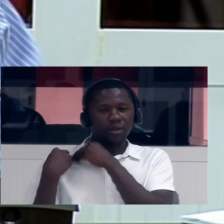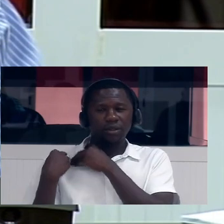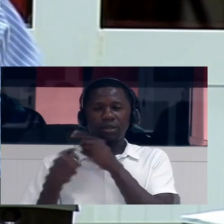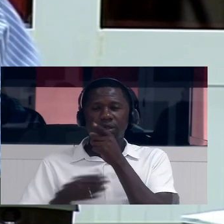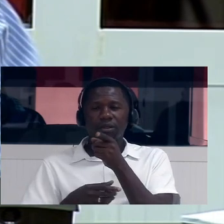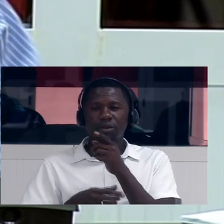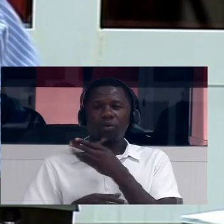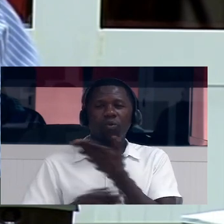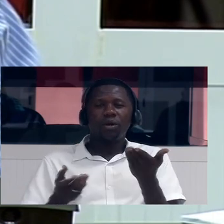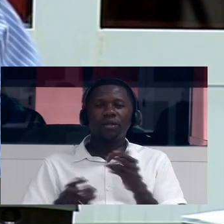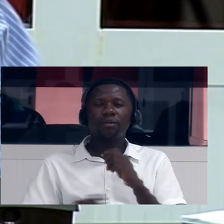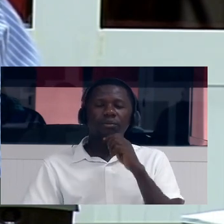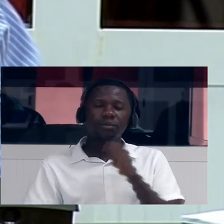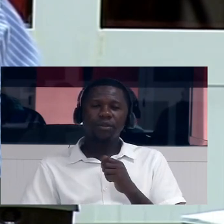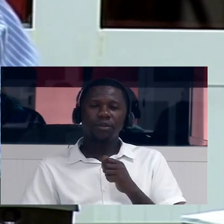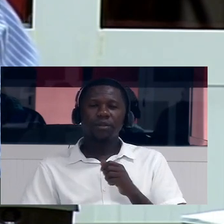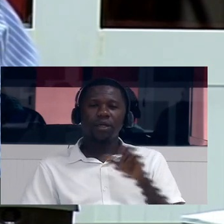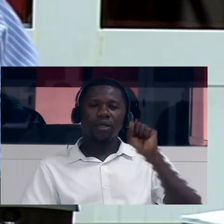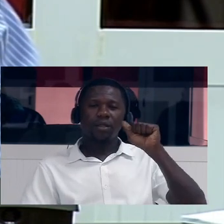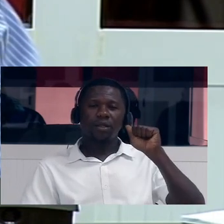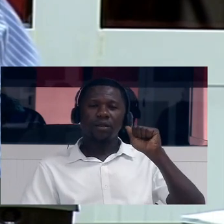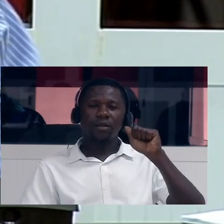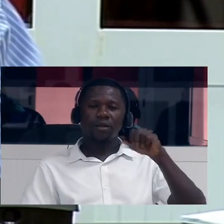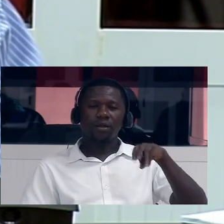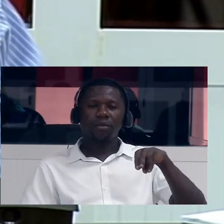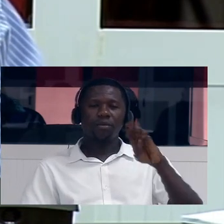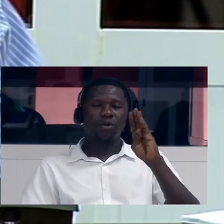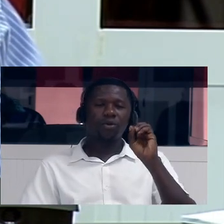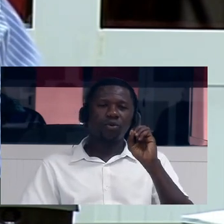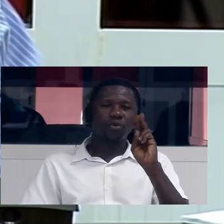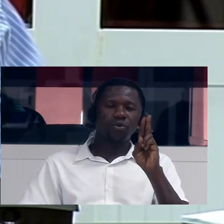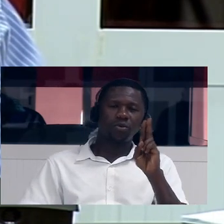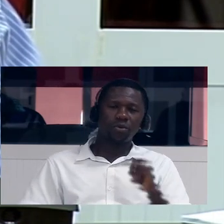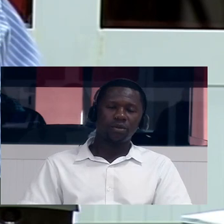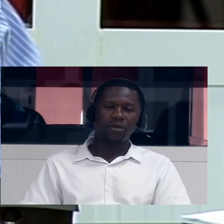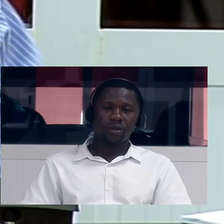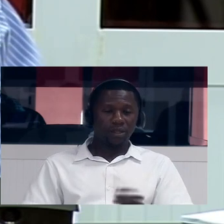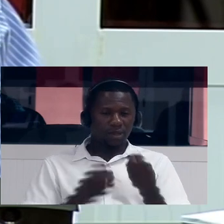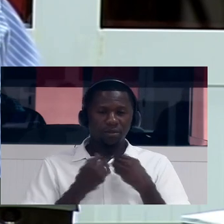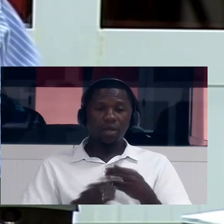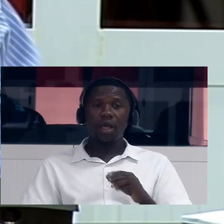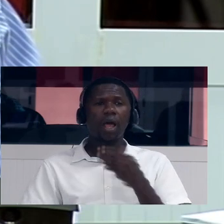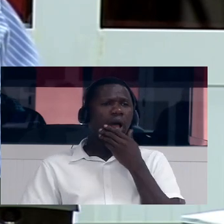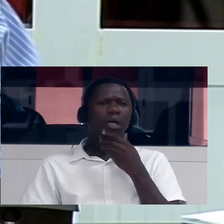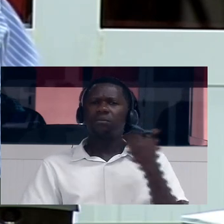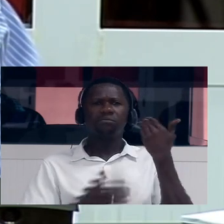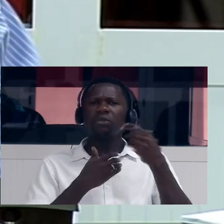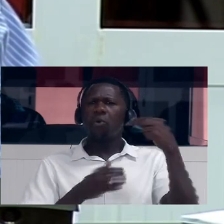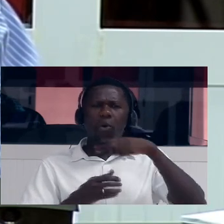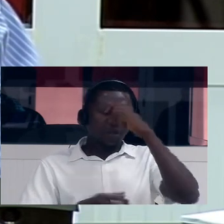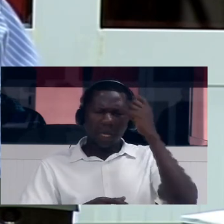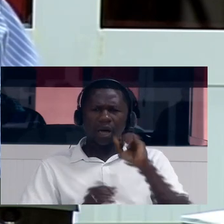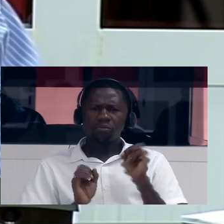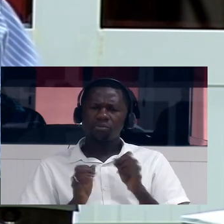is Mr. Sambu?" And he said to me, "Hey, that one, he doesn't come to work here I said, he doesn't come to